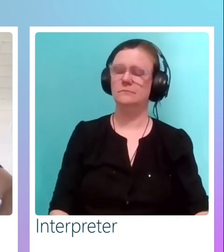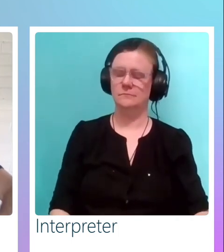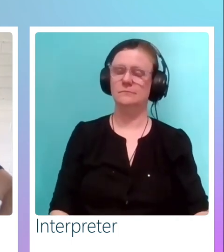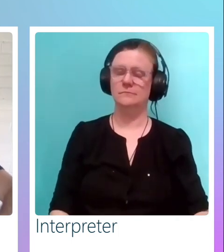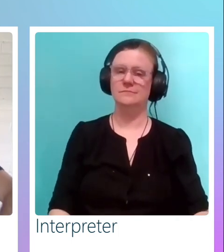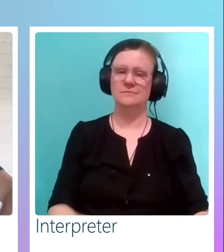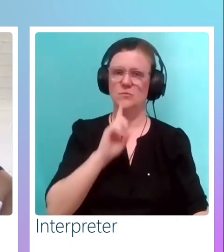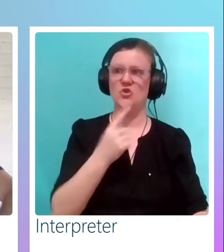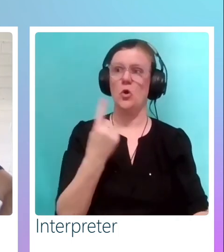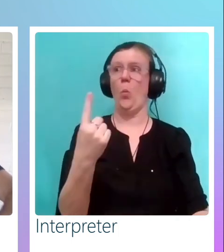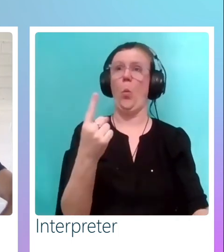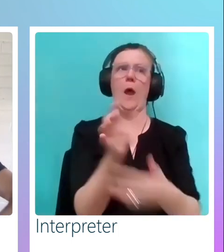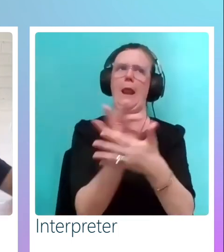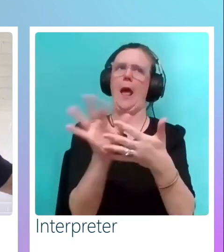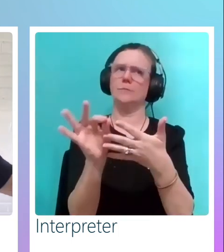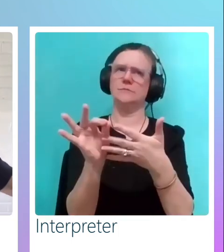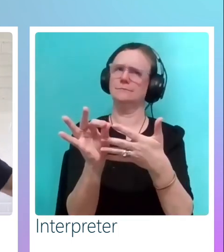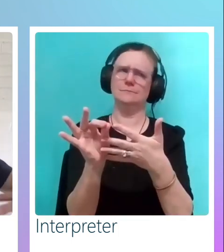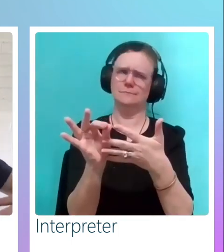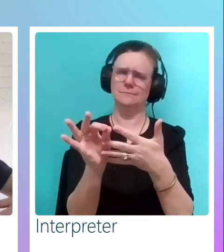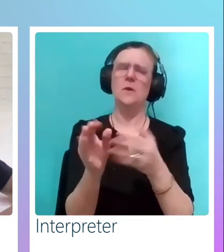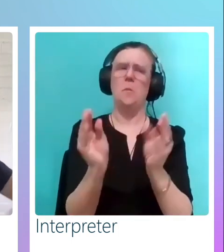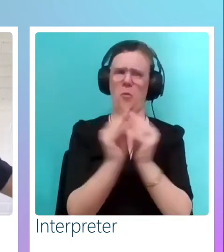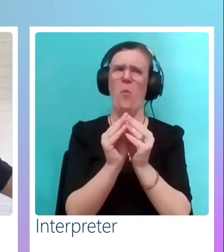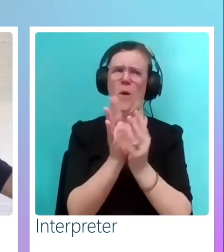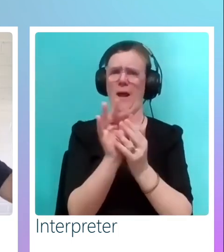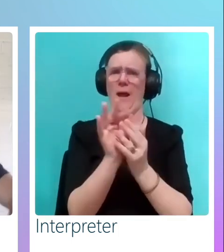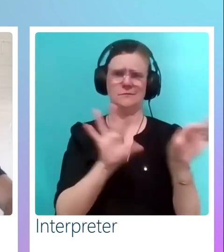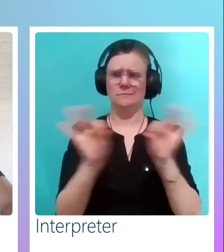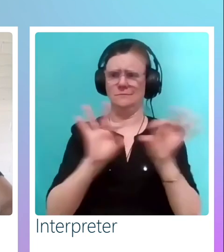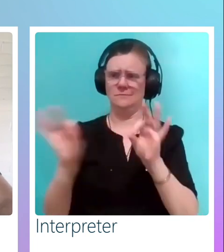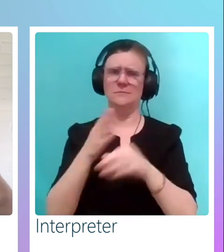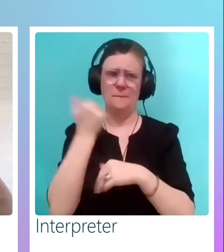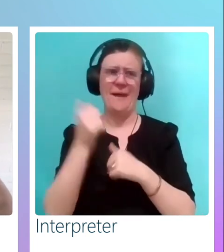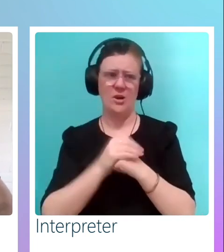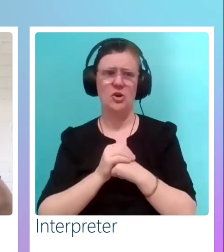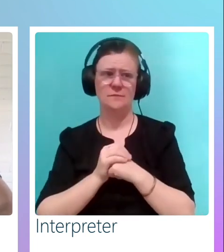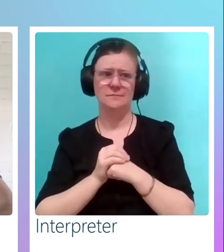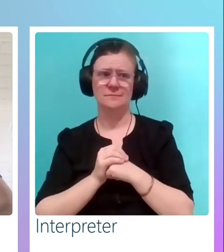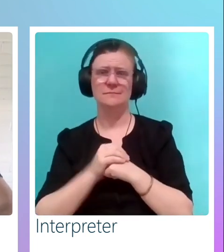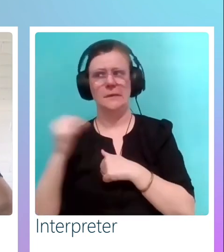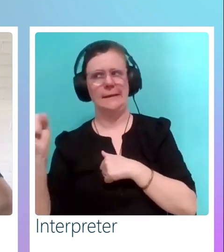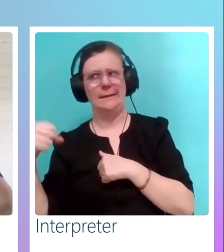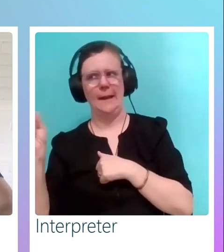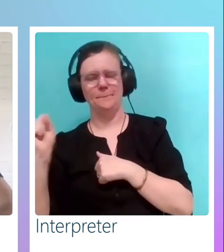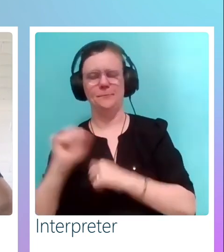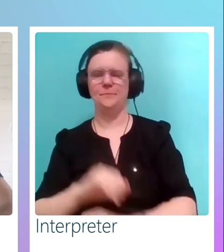single source is okay, but you know, many sources is always better, right? Yeah.